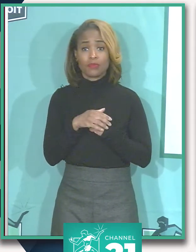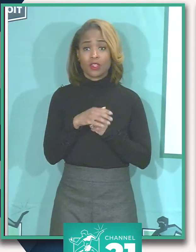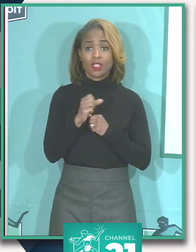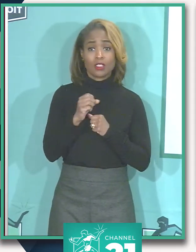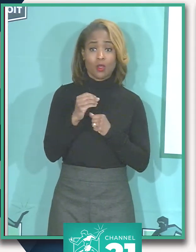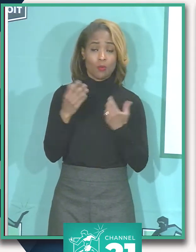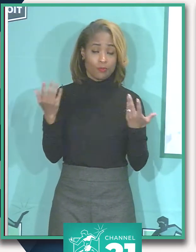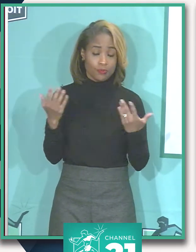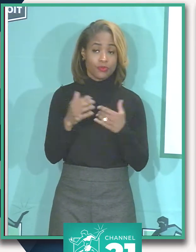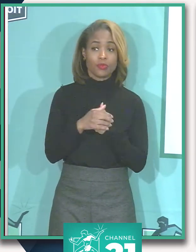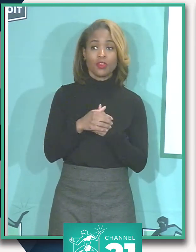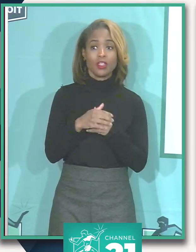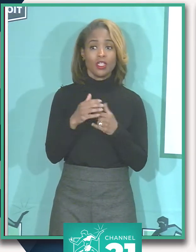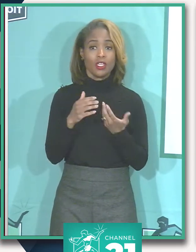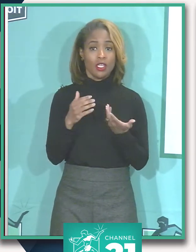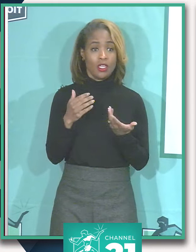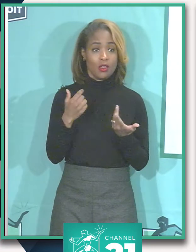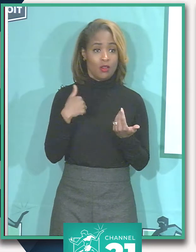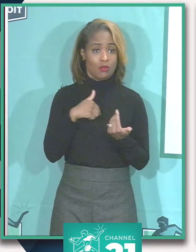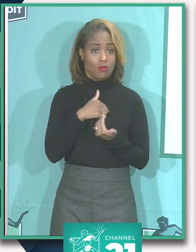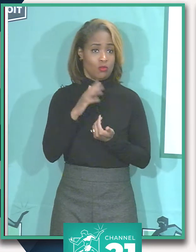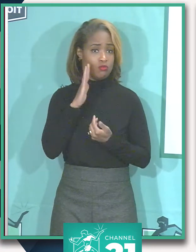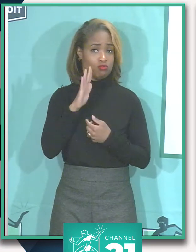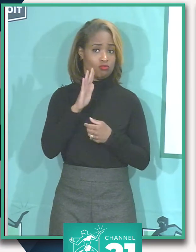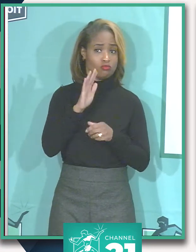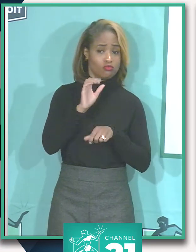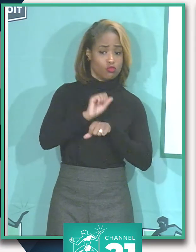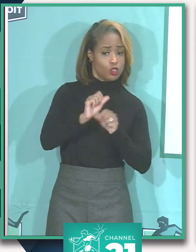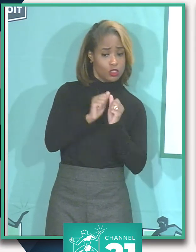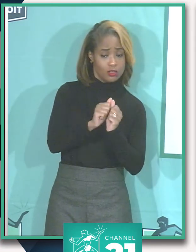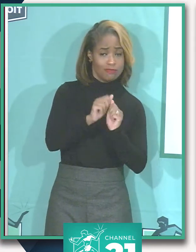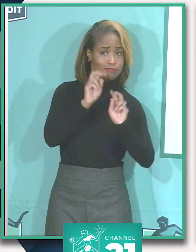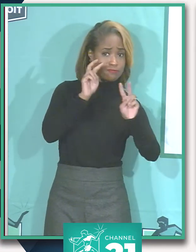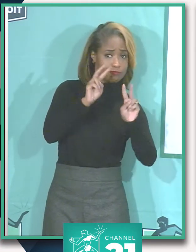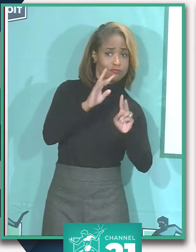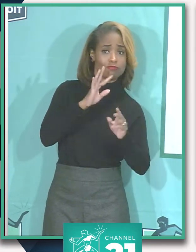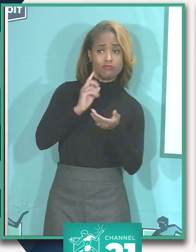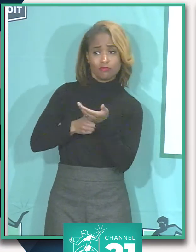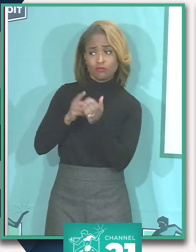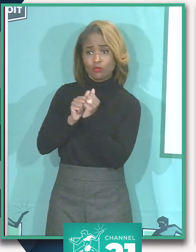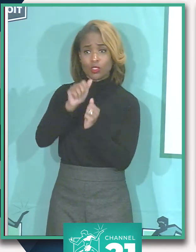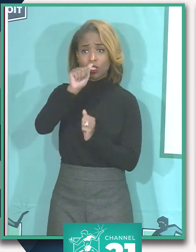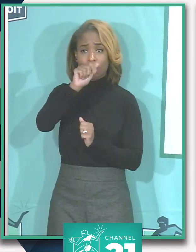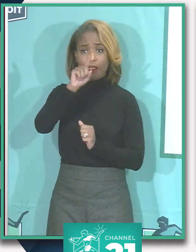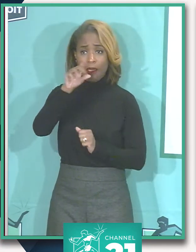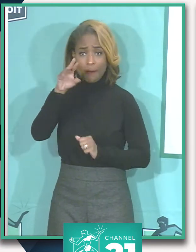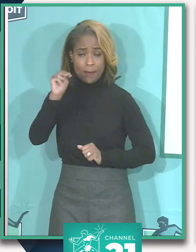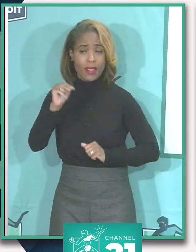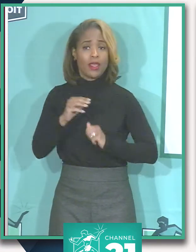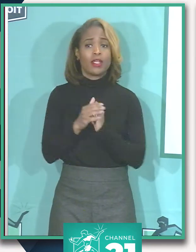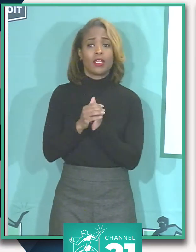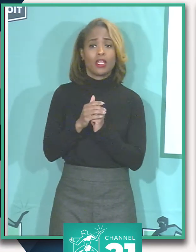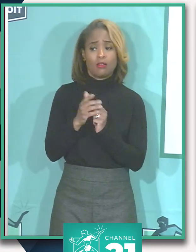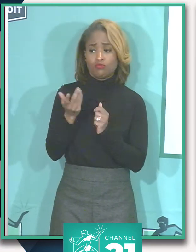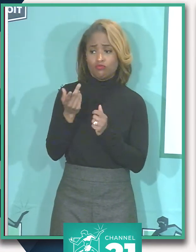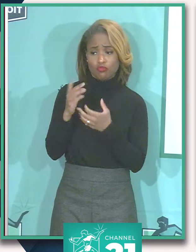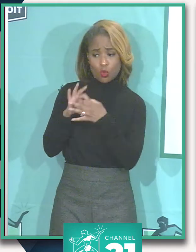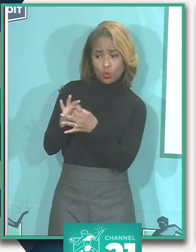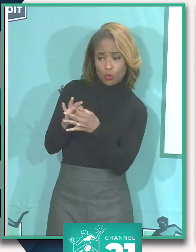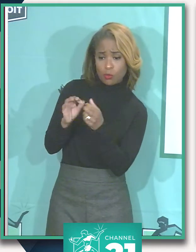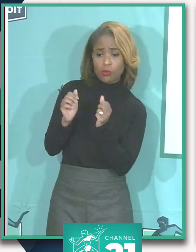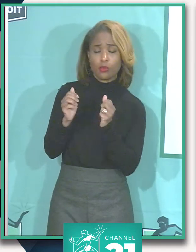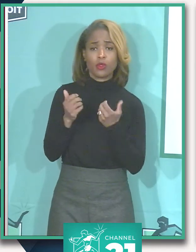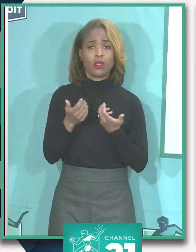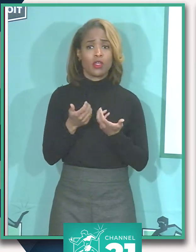But however, it does bring a new danger, and so we'll be looking into that and talking with the administration. They've been very cooperative